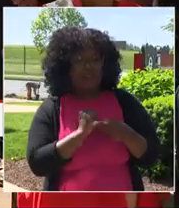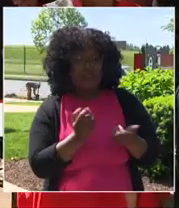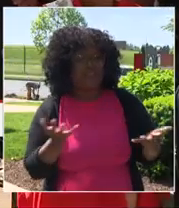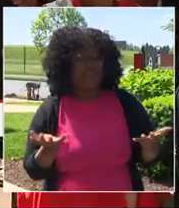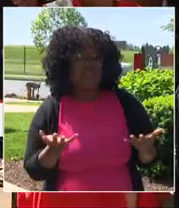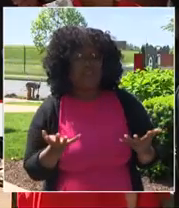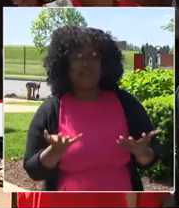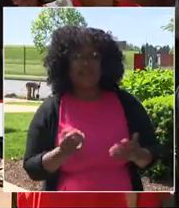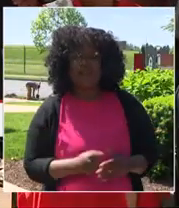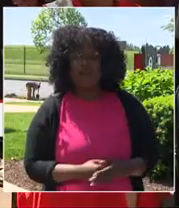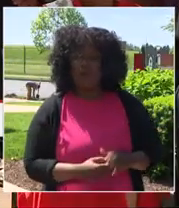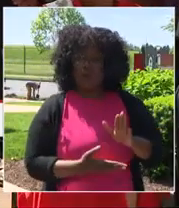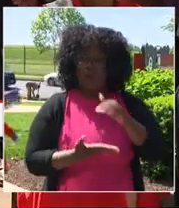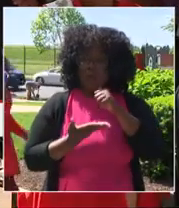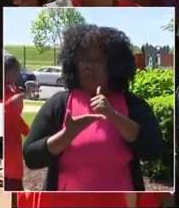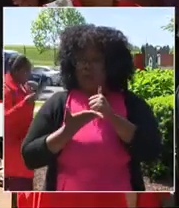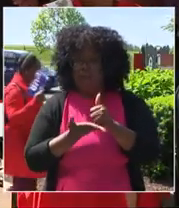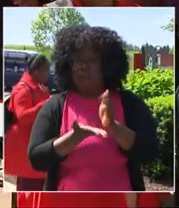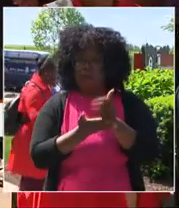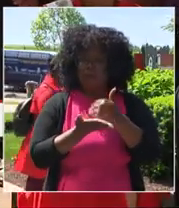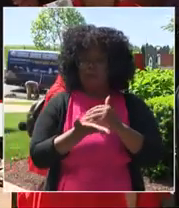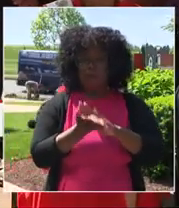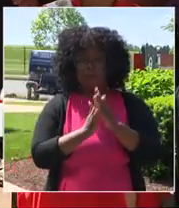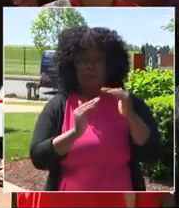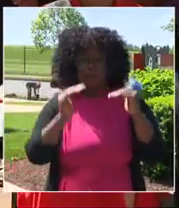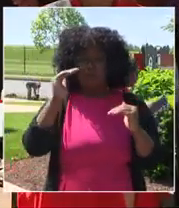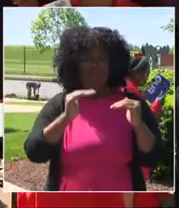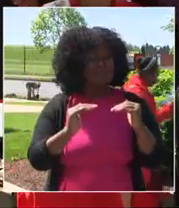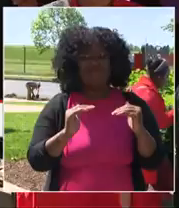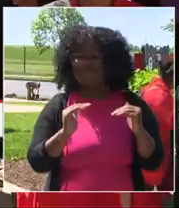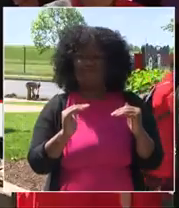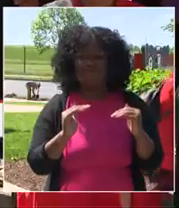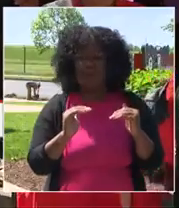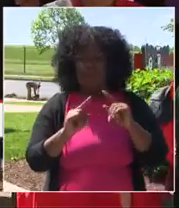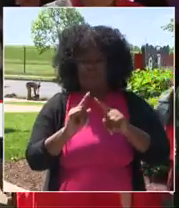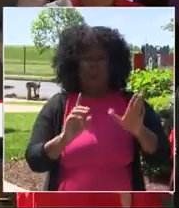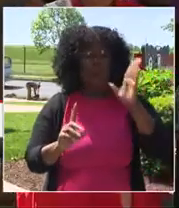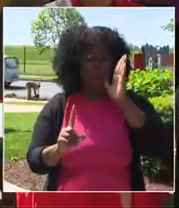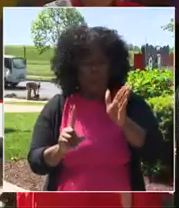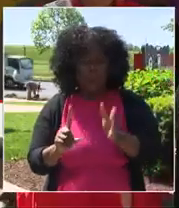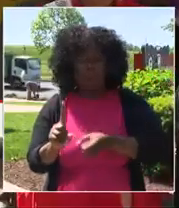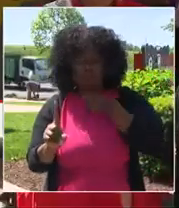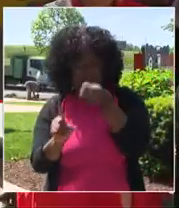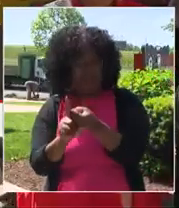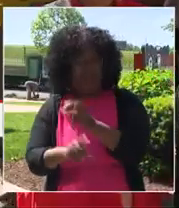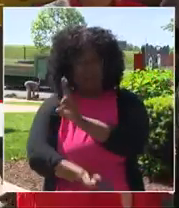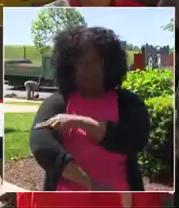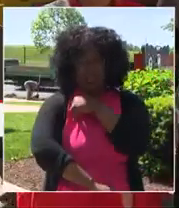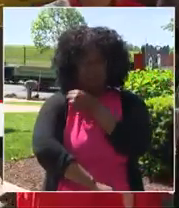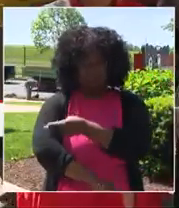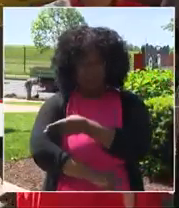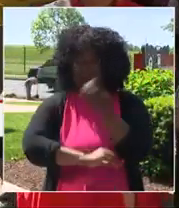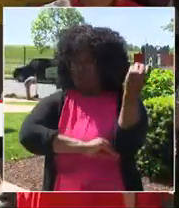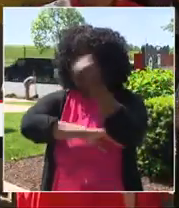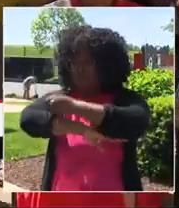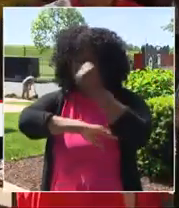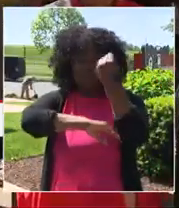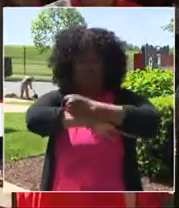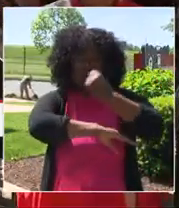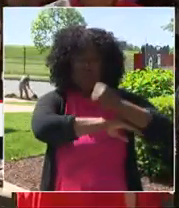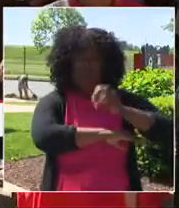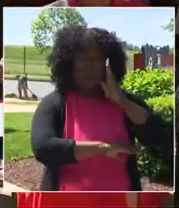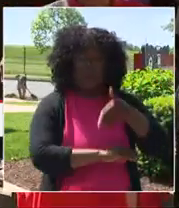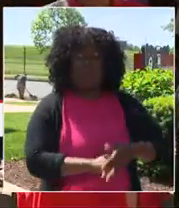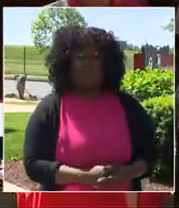it would close hospitals in the district. Yep. We know the timeline when it comes to government